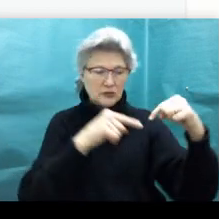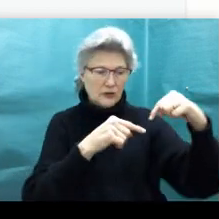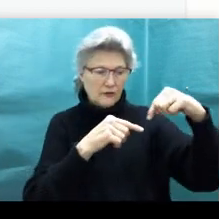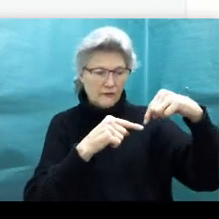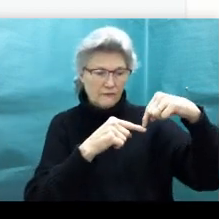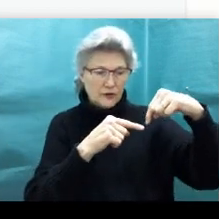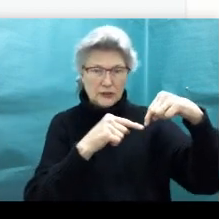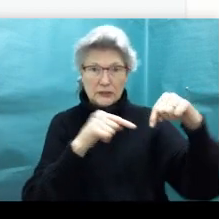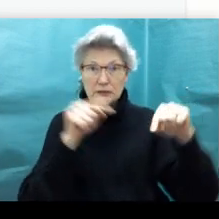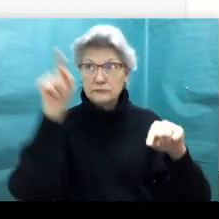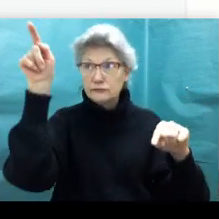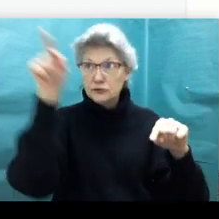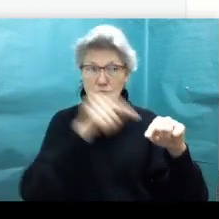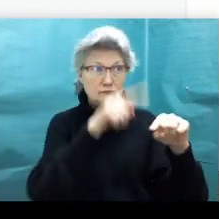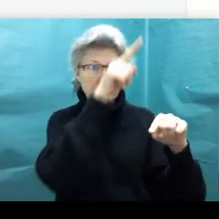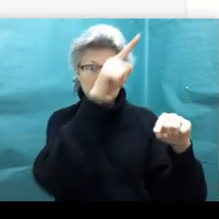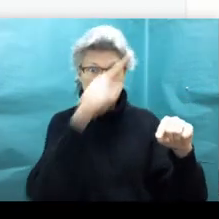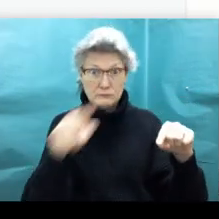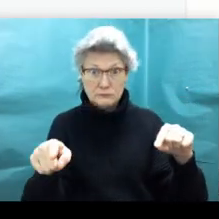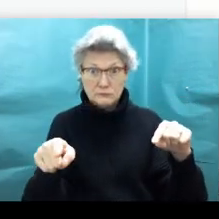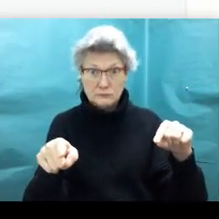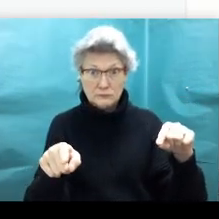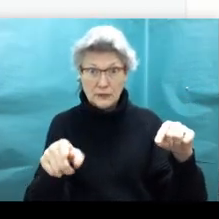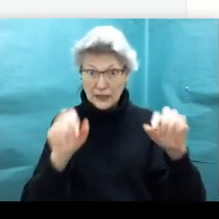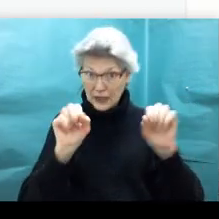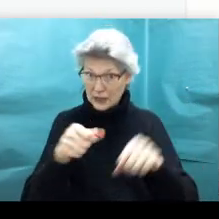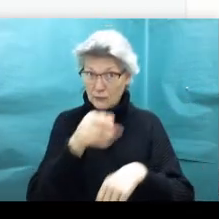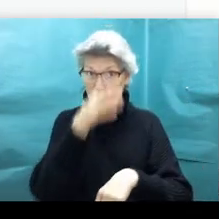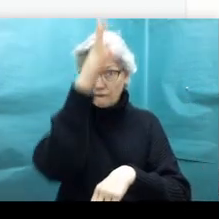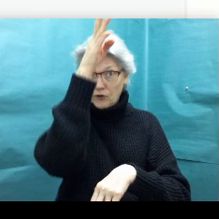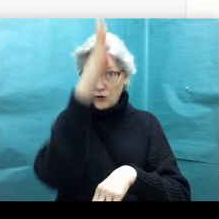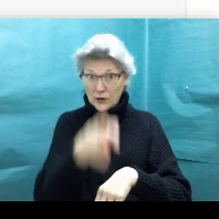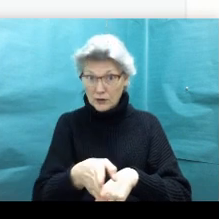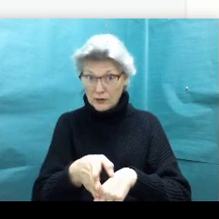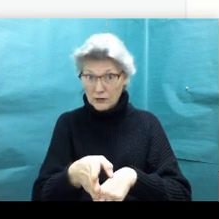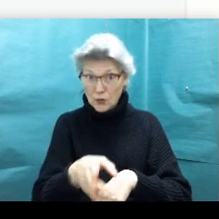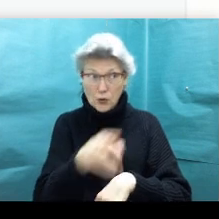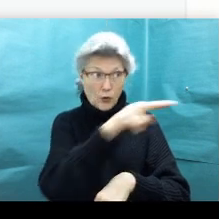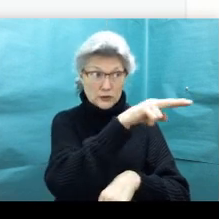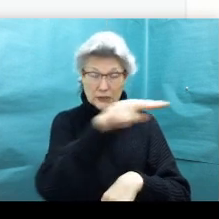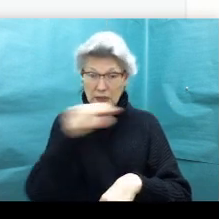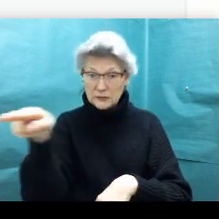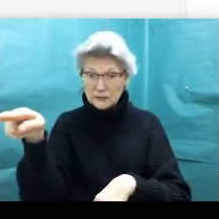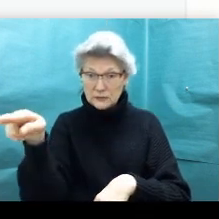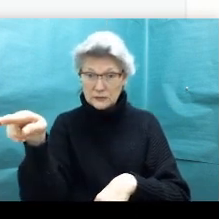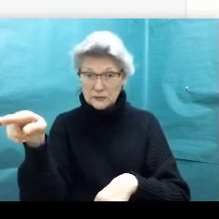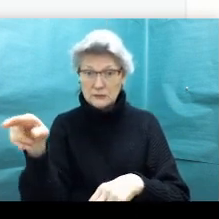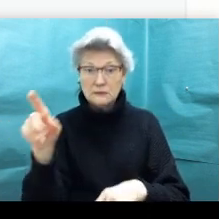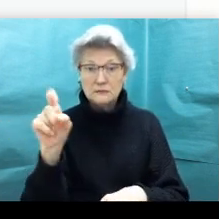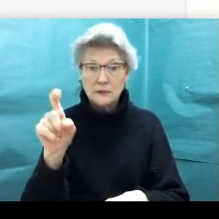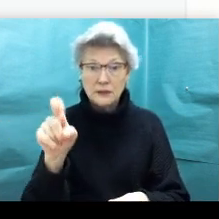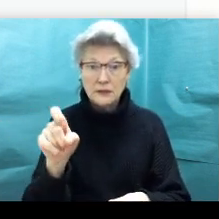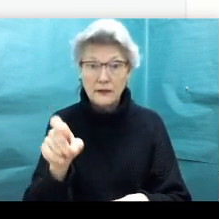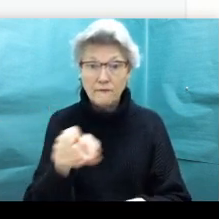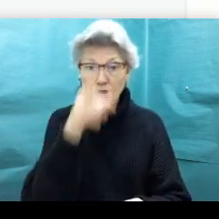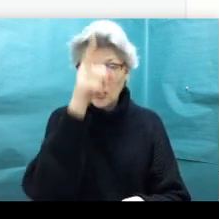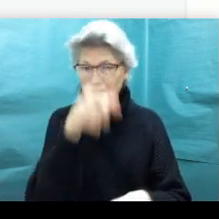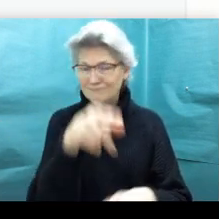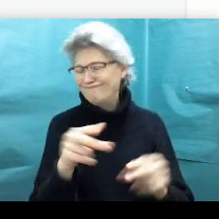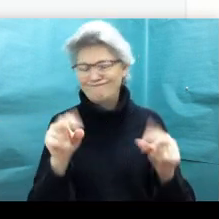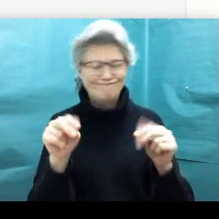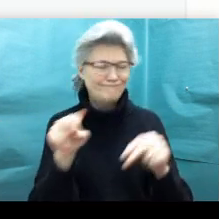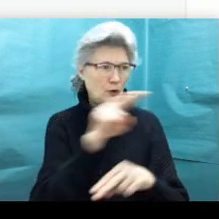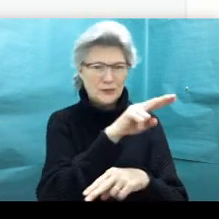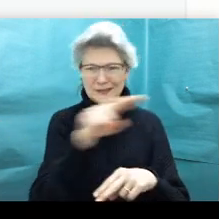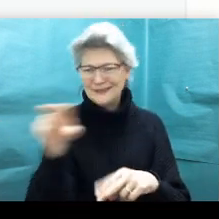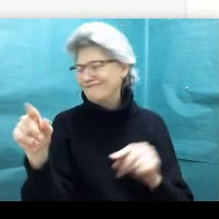way. Can we do a vertical or a horizontal? Vertical doesn't work and